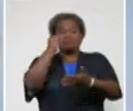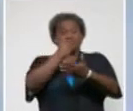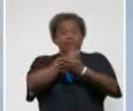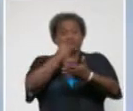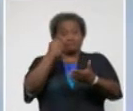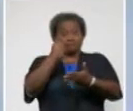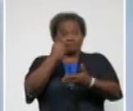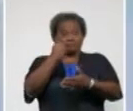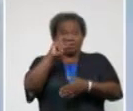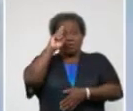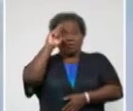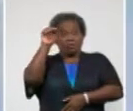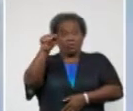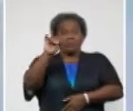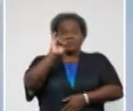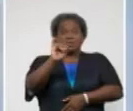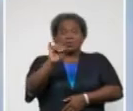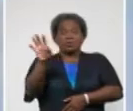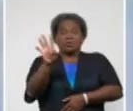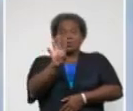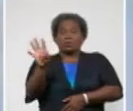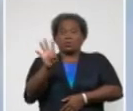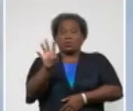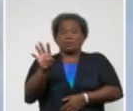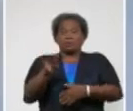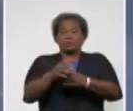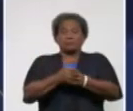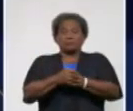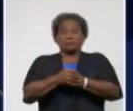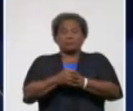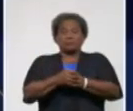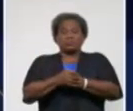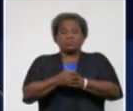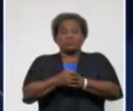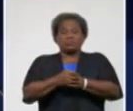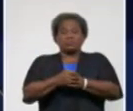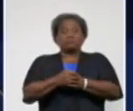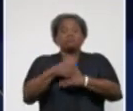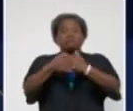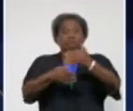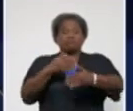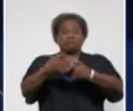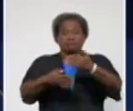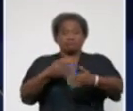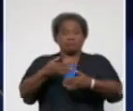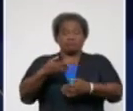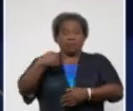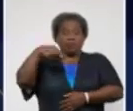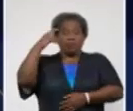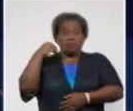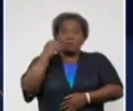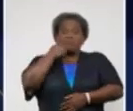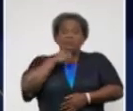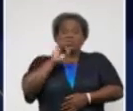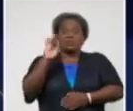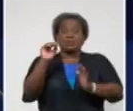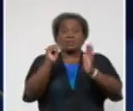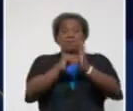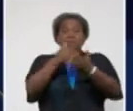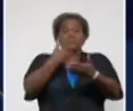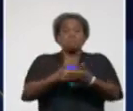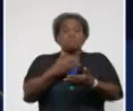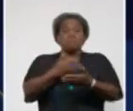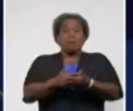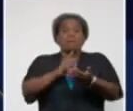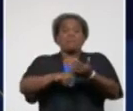are 1,080 suspected cases and 644 confirmed active